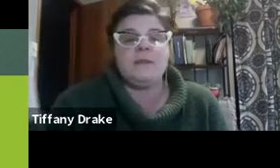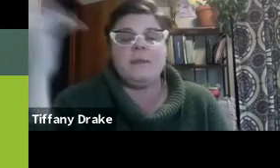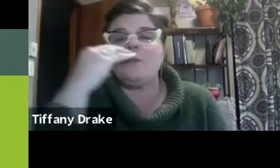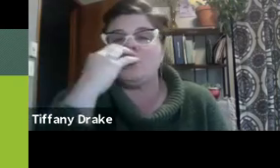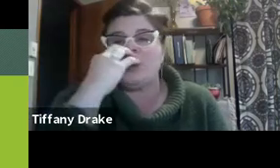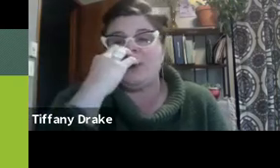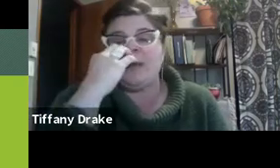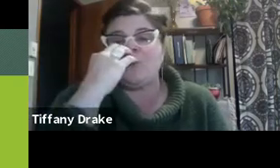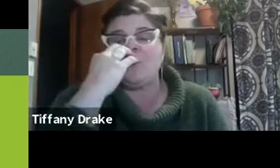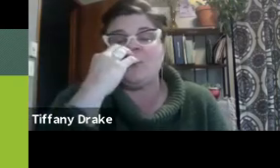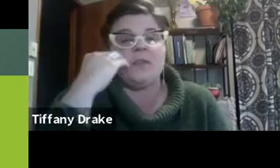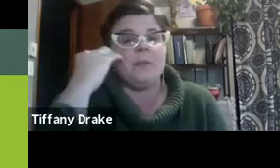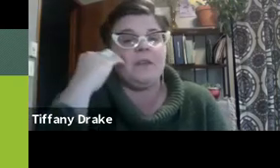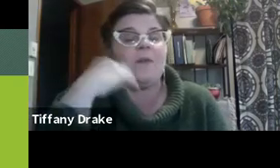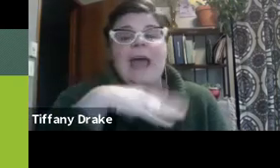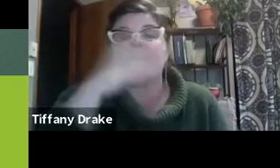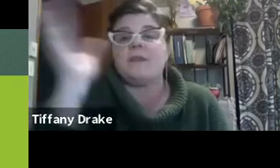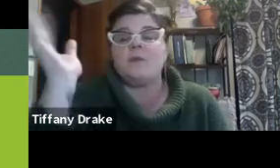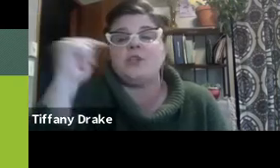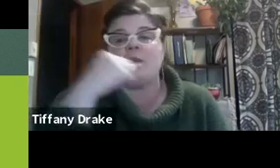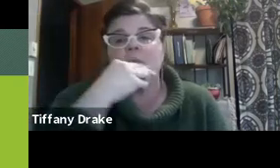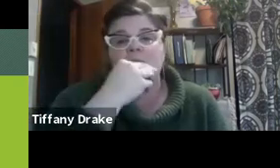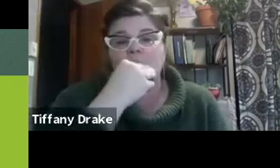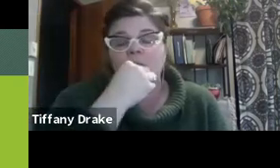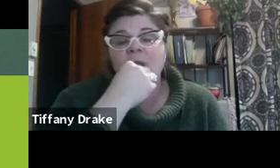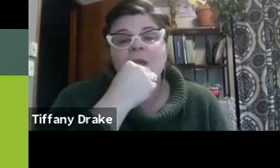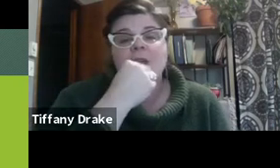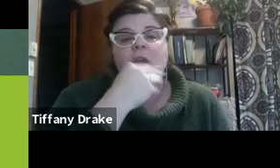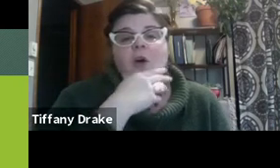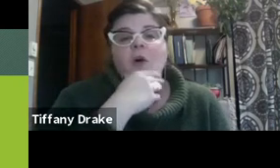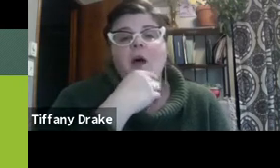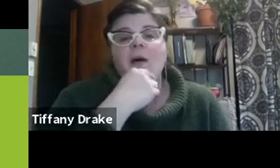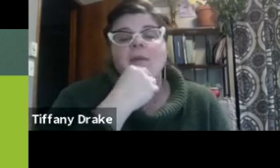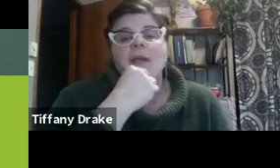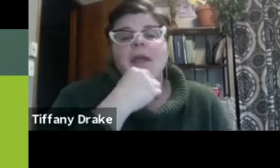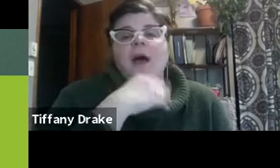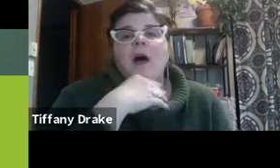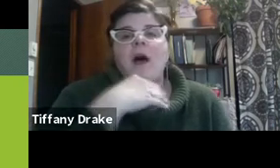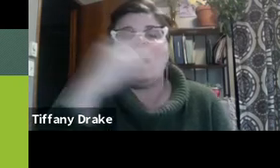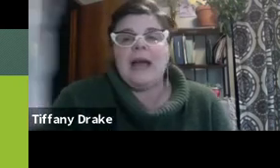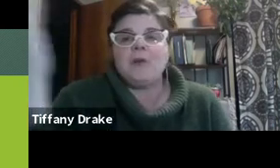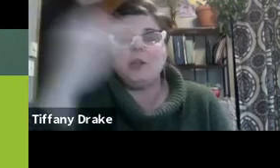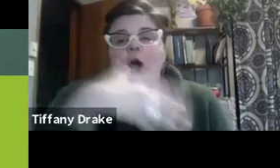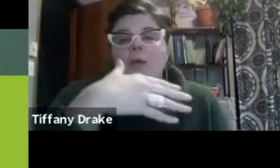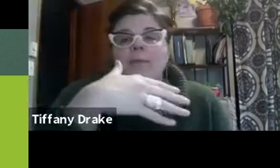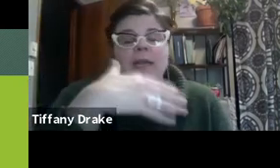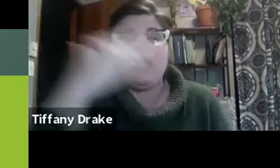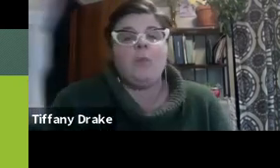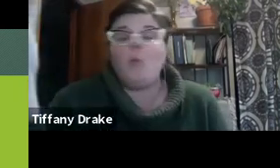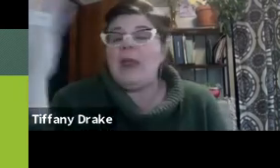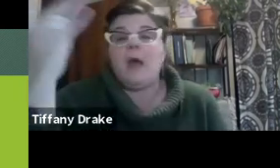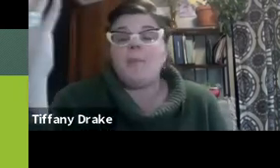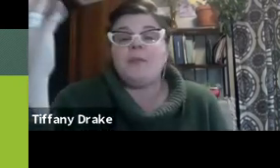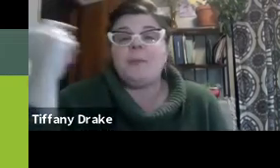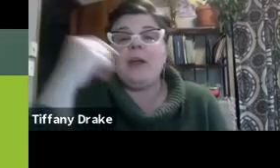between siblings who are sharing bedrooms or siblings who have access to each other's bedrooms. So a loud alarm can